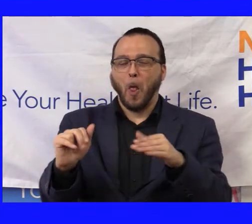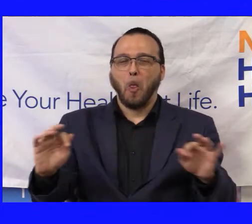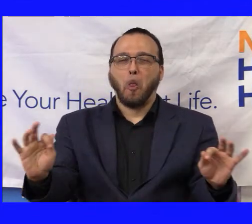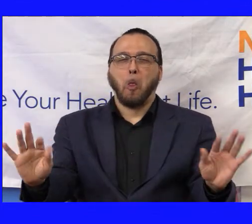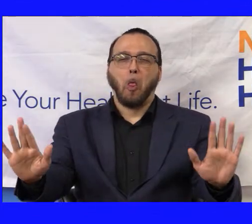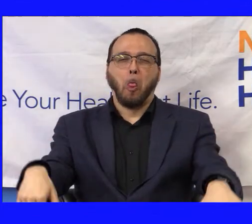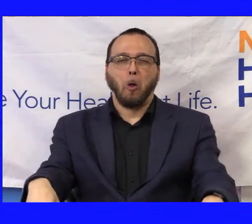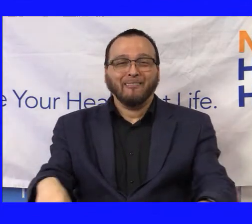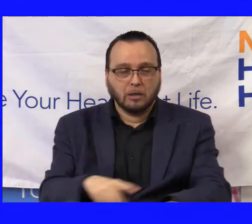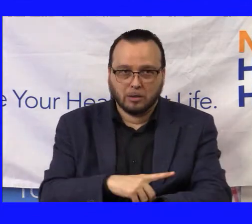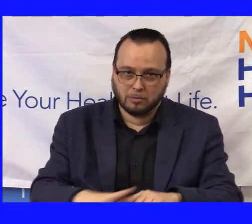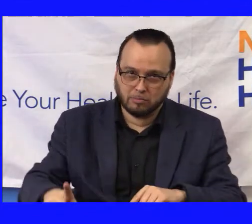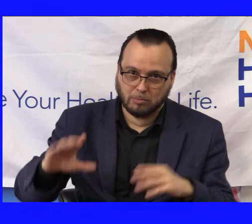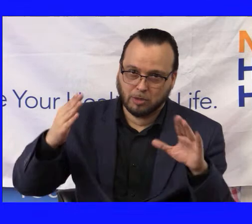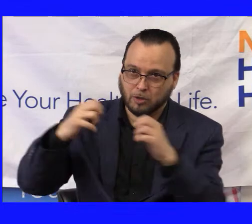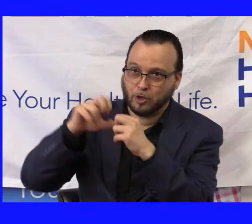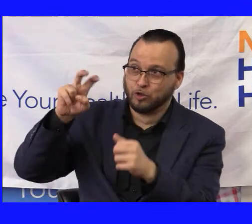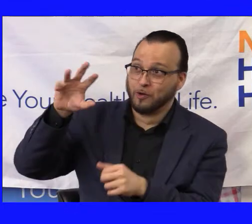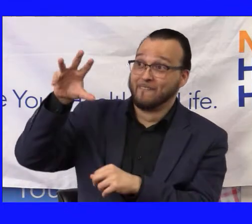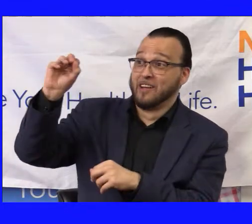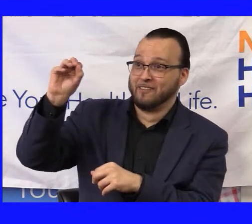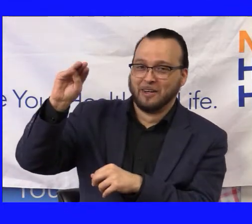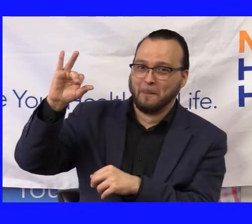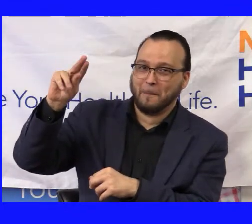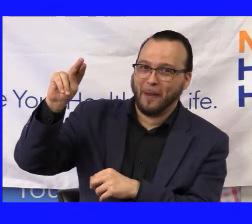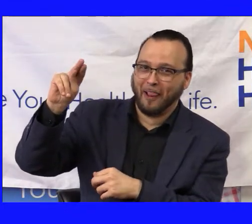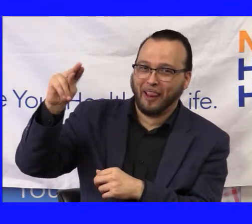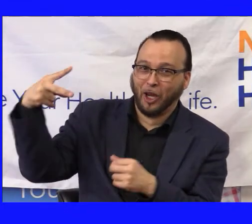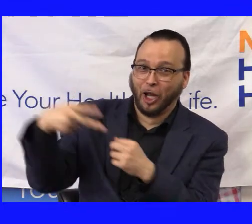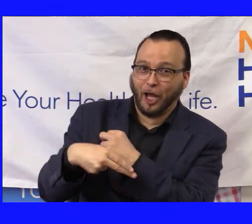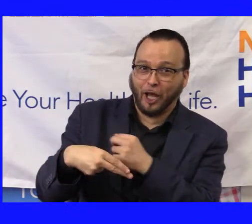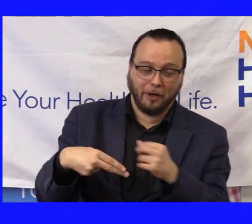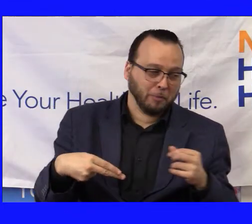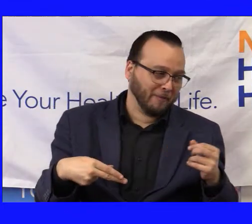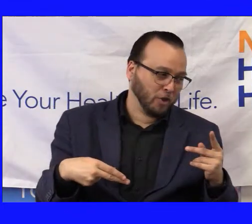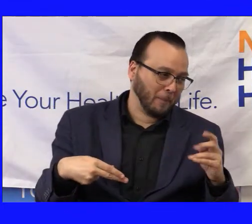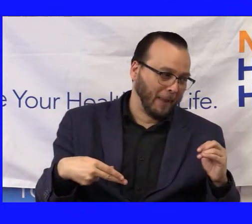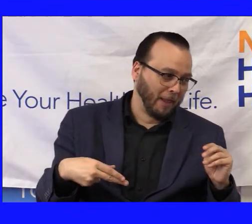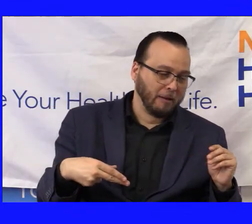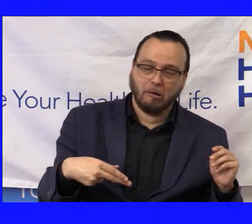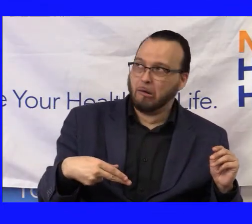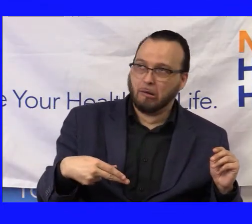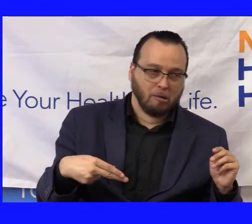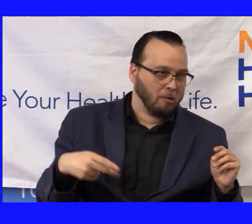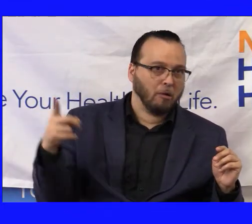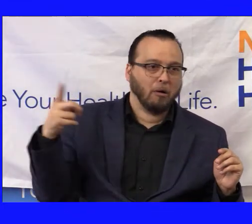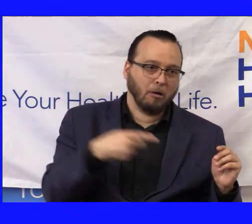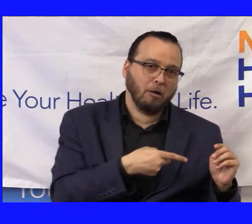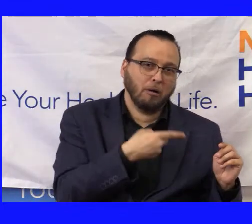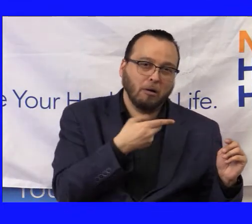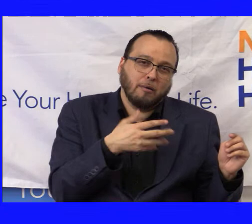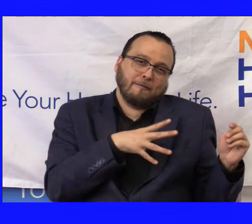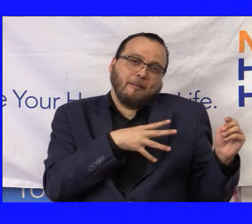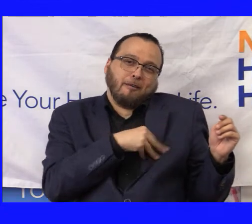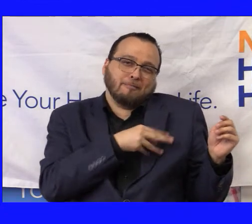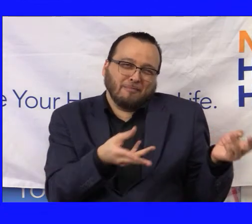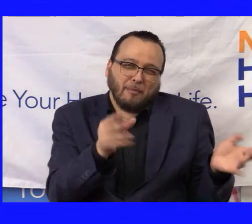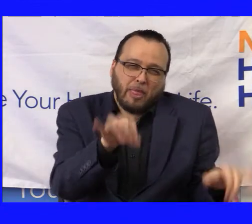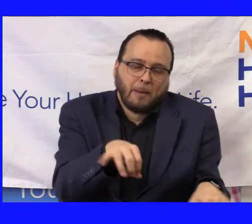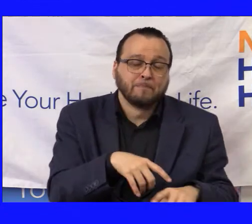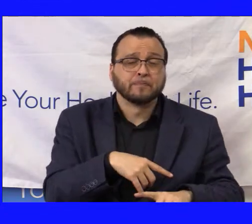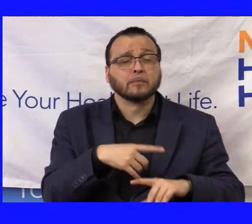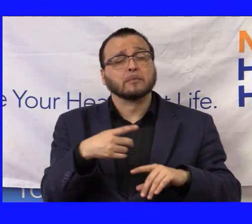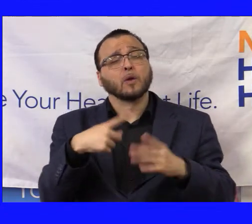but relative to the $250 million impact that would have come, that was really meaningful. I think what we will see, for those of you